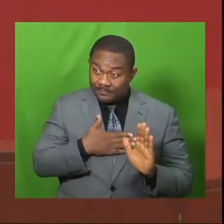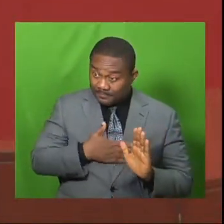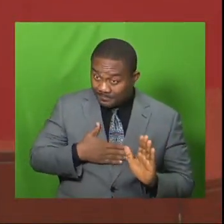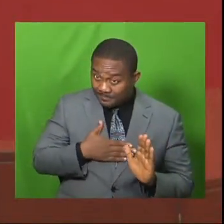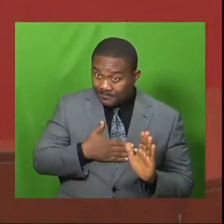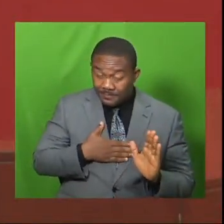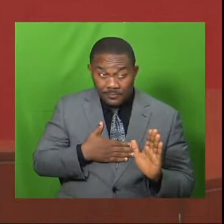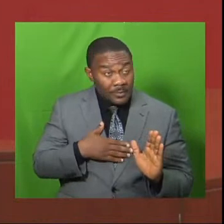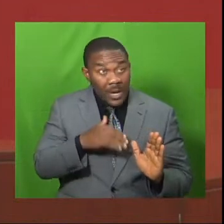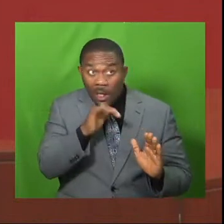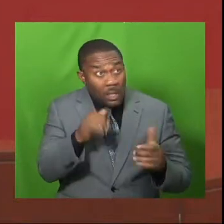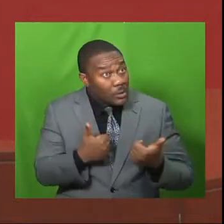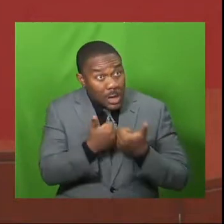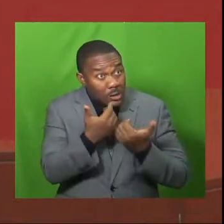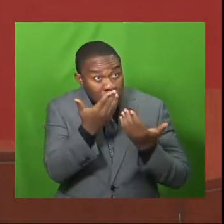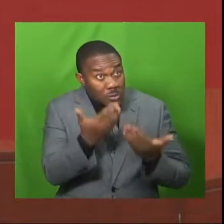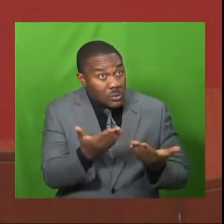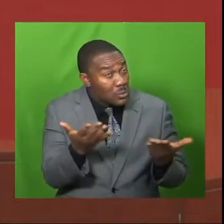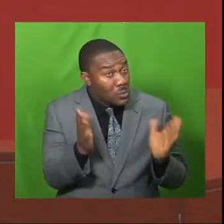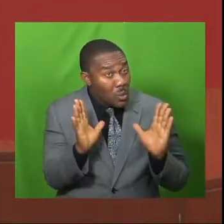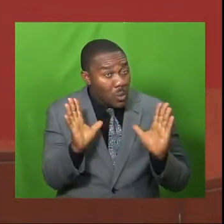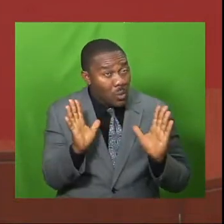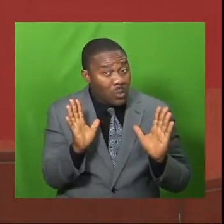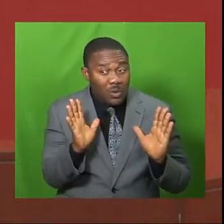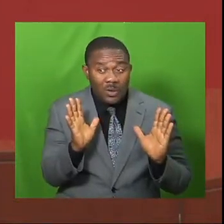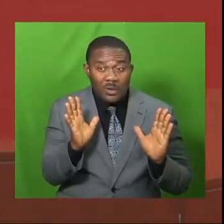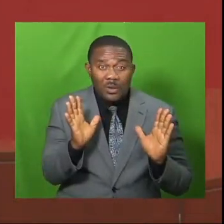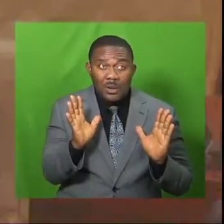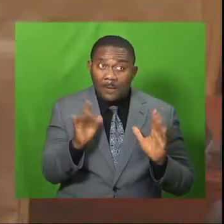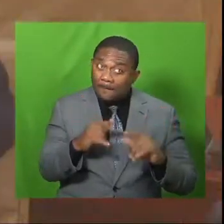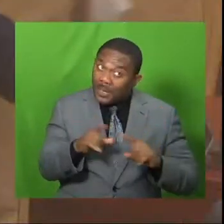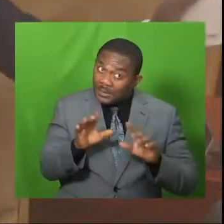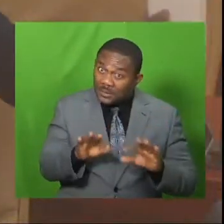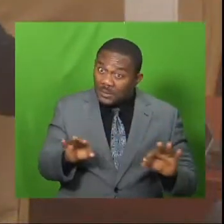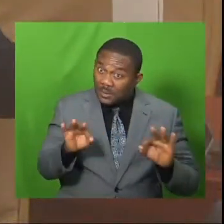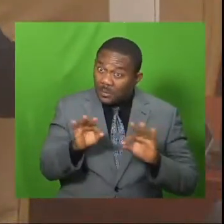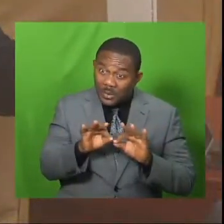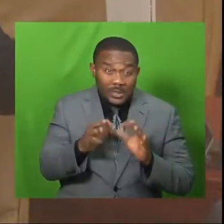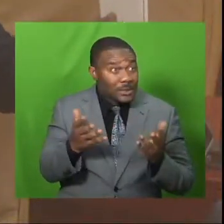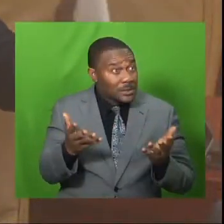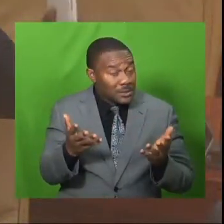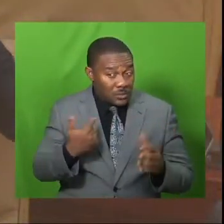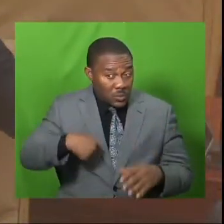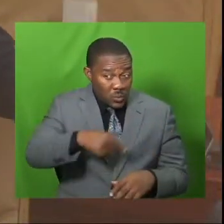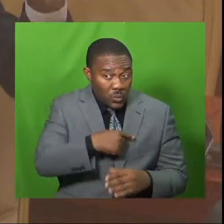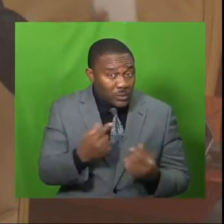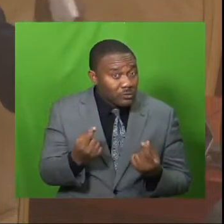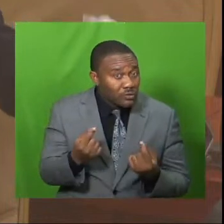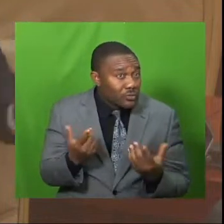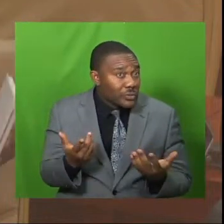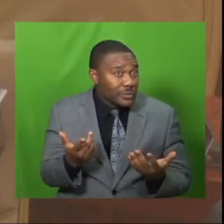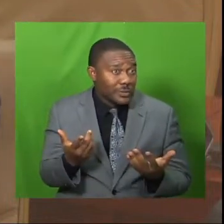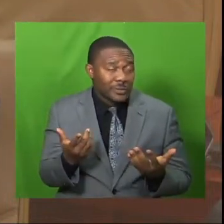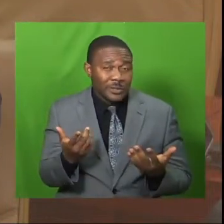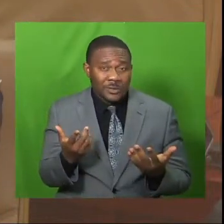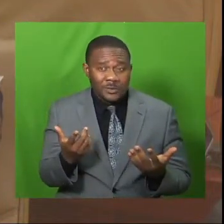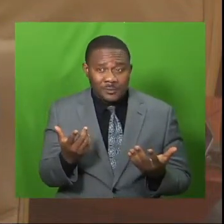not challenging your ruling, but it is important that we put the case across. Mr. Speaker, it is